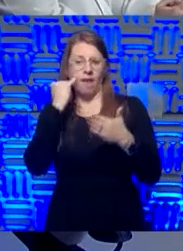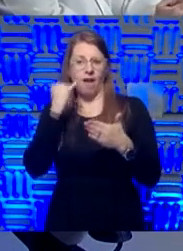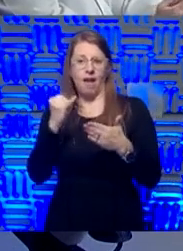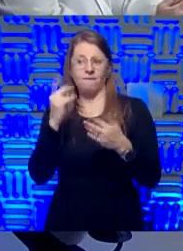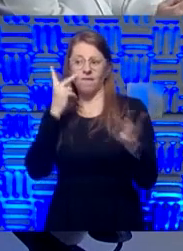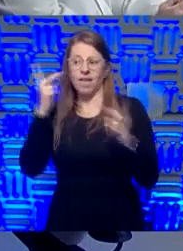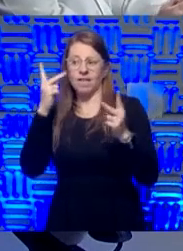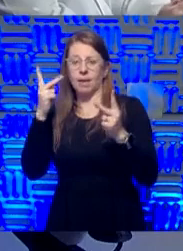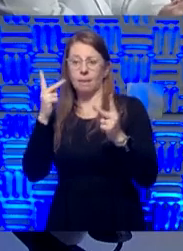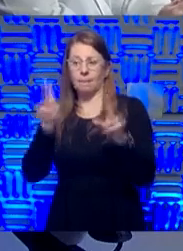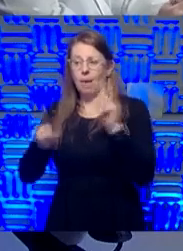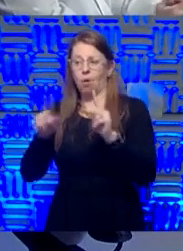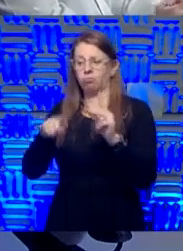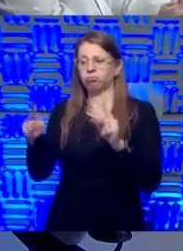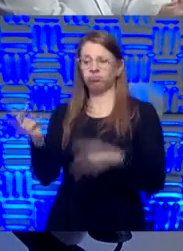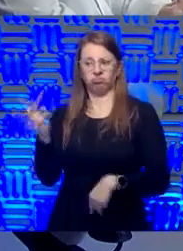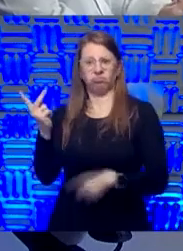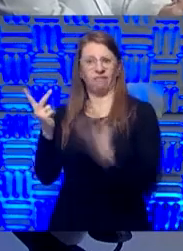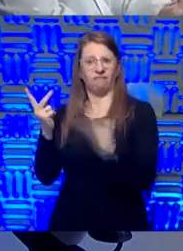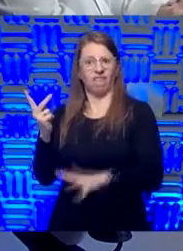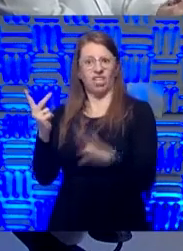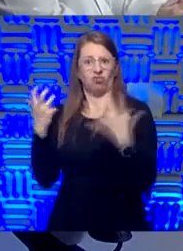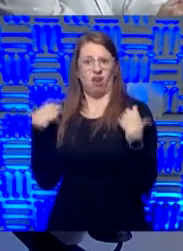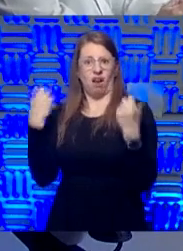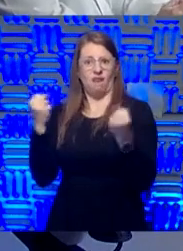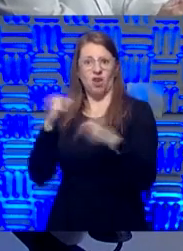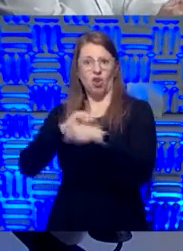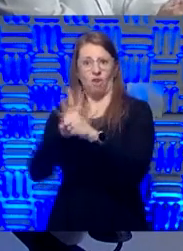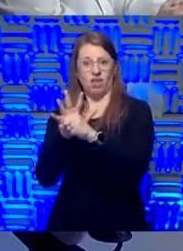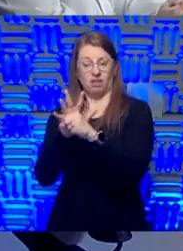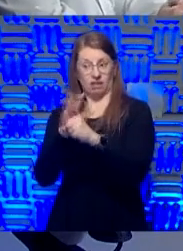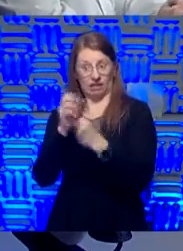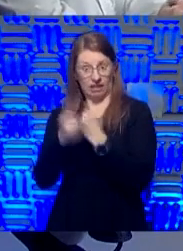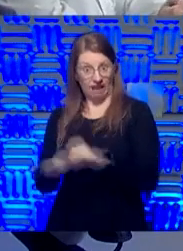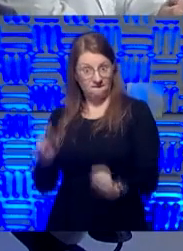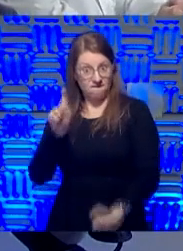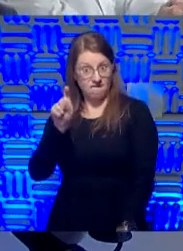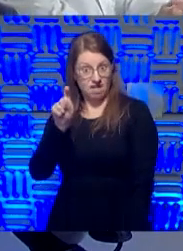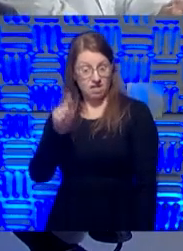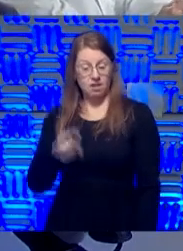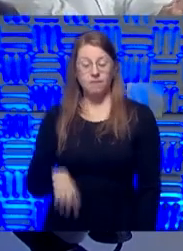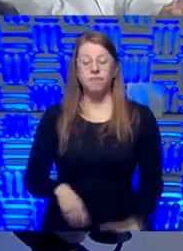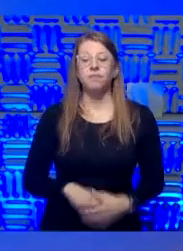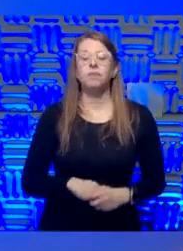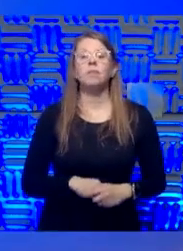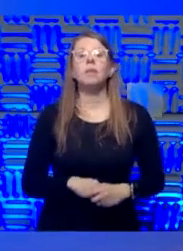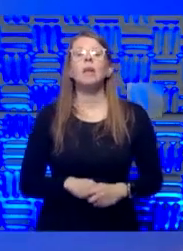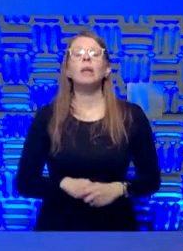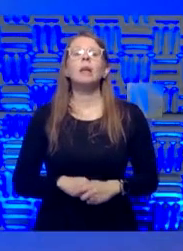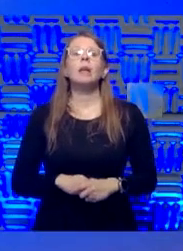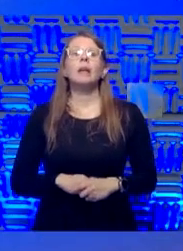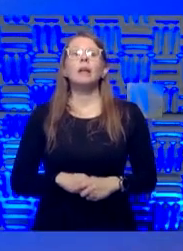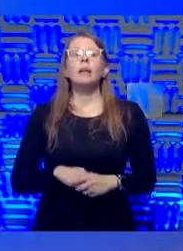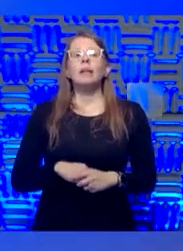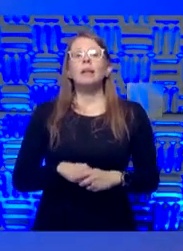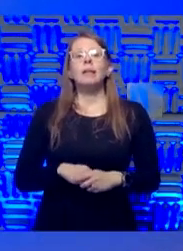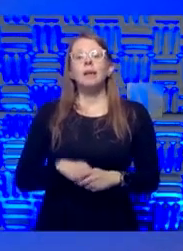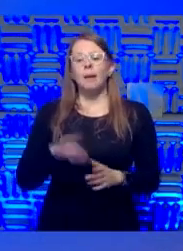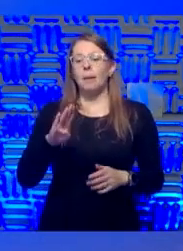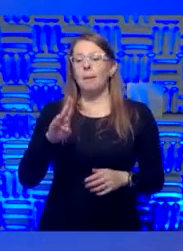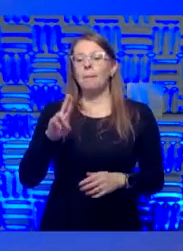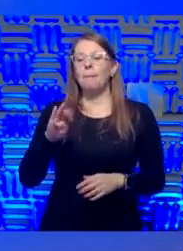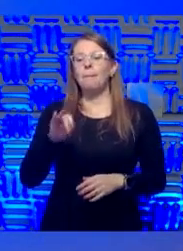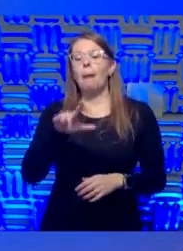people who've already had COVID and they're recovered? Is that okay? Okay, Dana, bubble you go. size. Here we go. I think bubble size needs to be